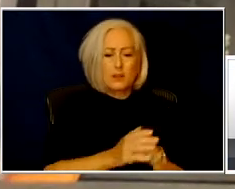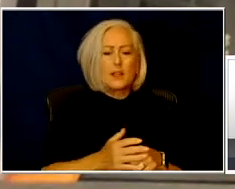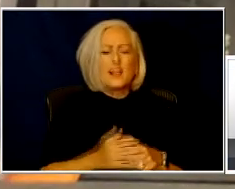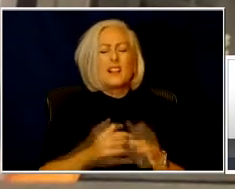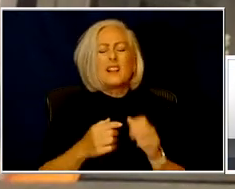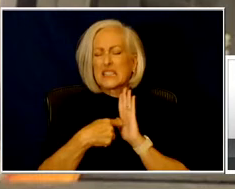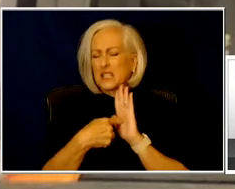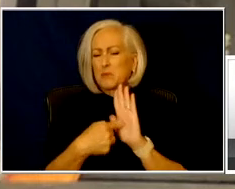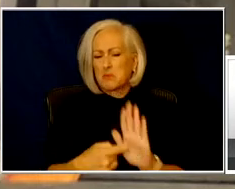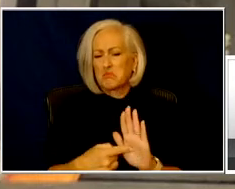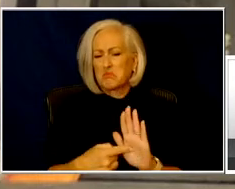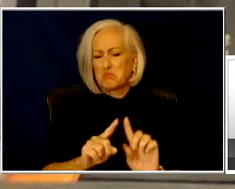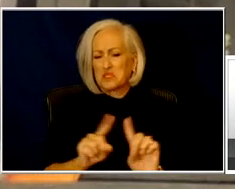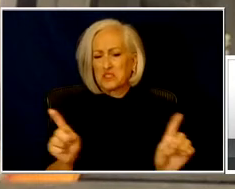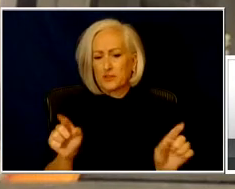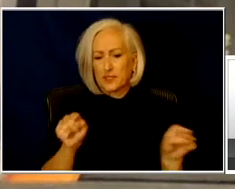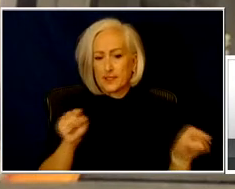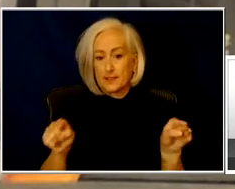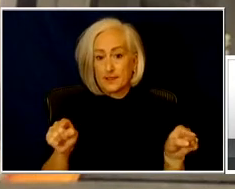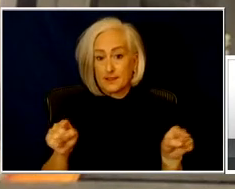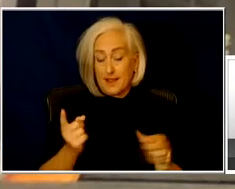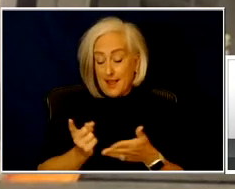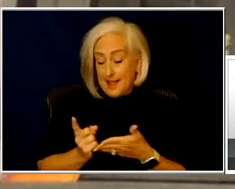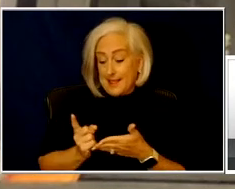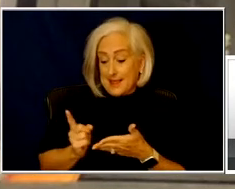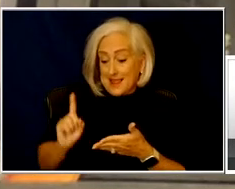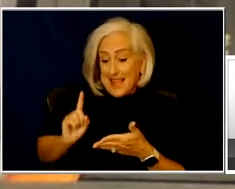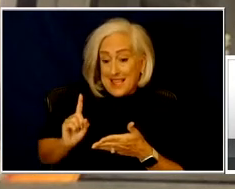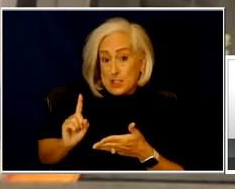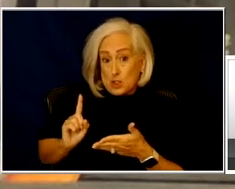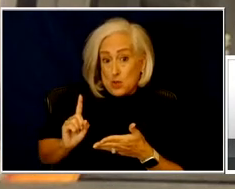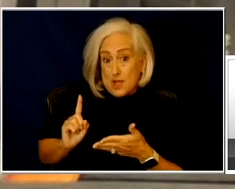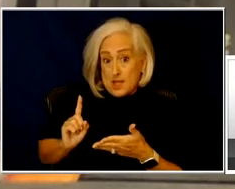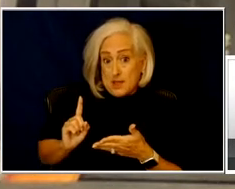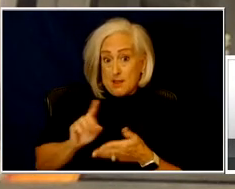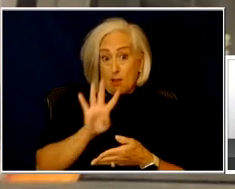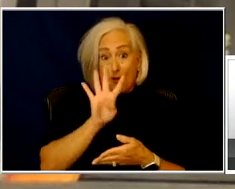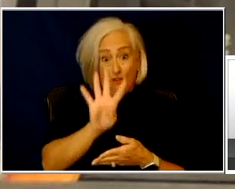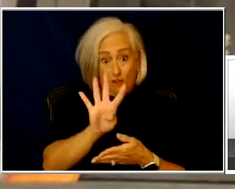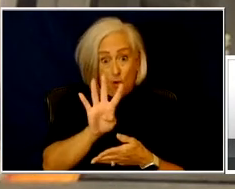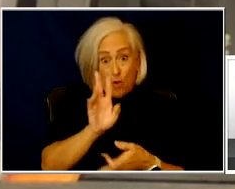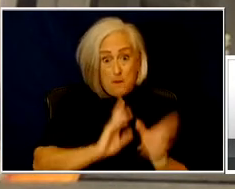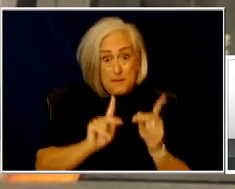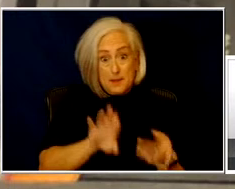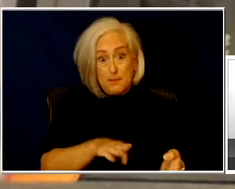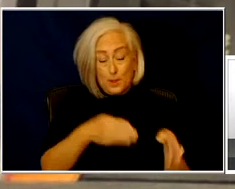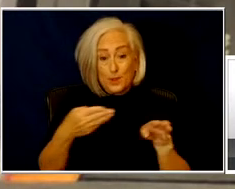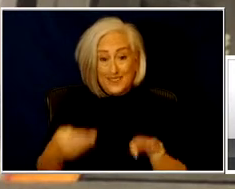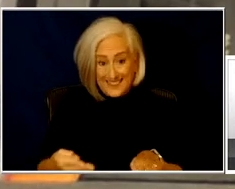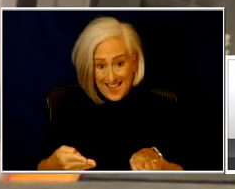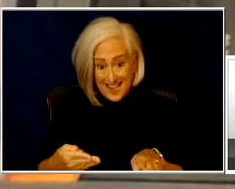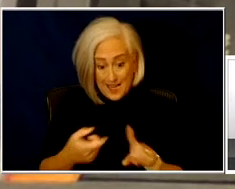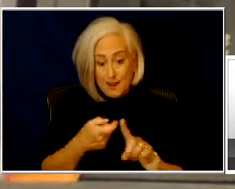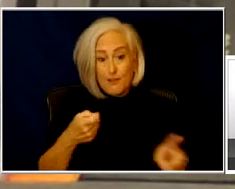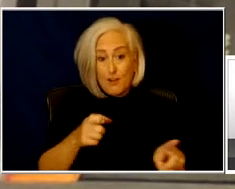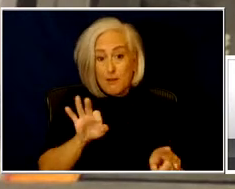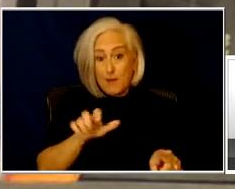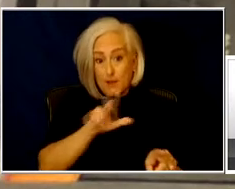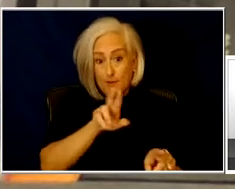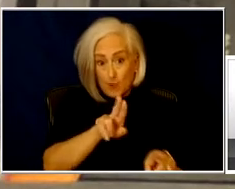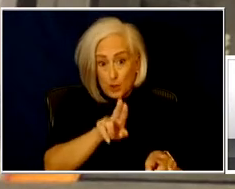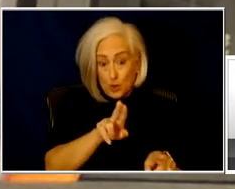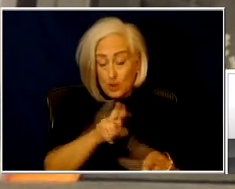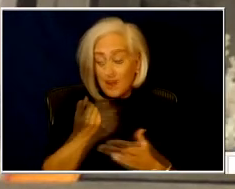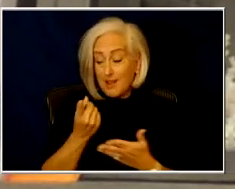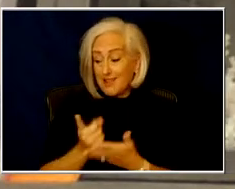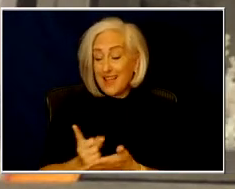week four people died of influenza in the U.S last week a thousand fifty